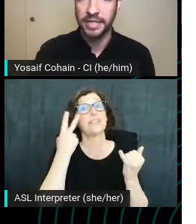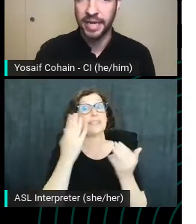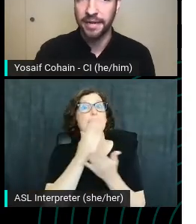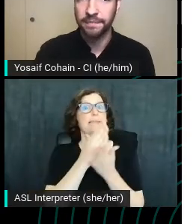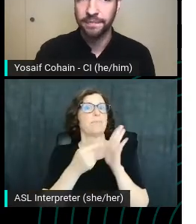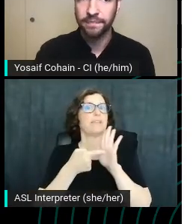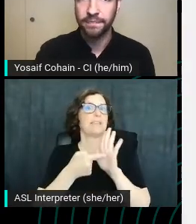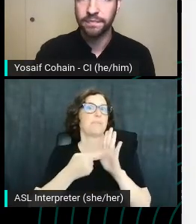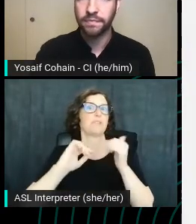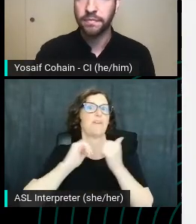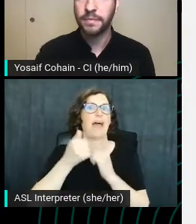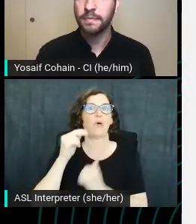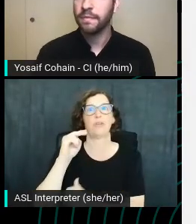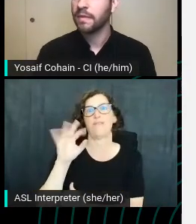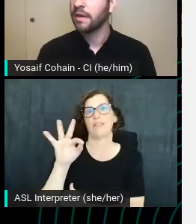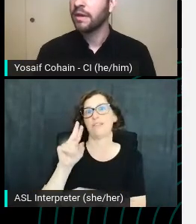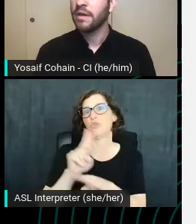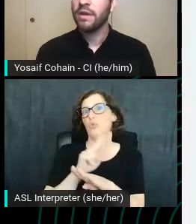is using data.